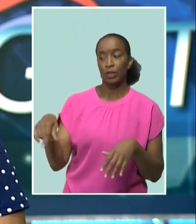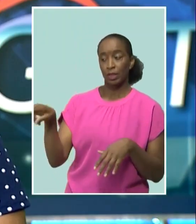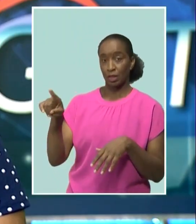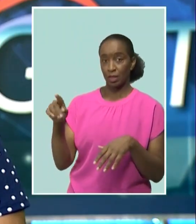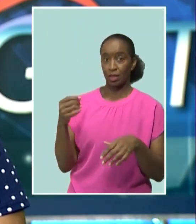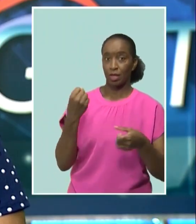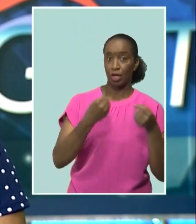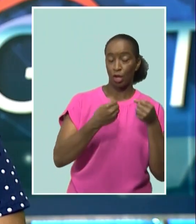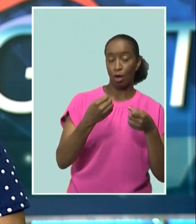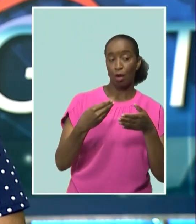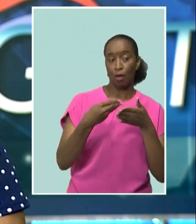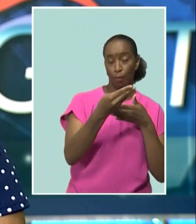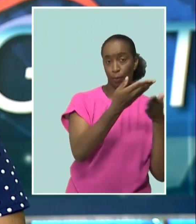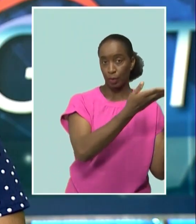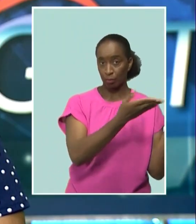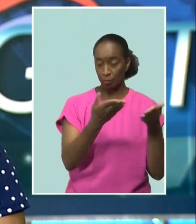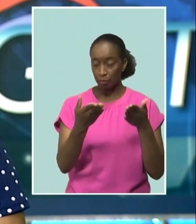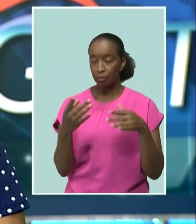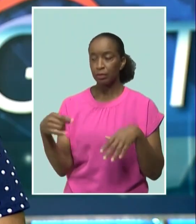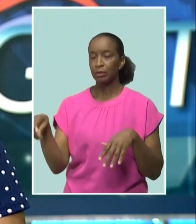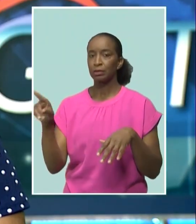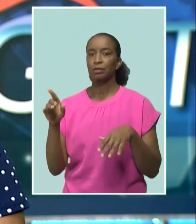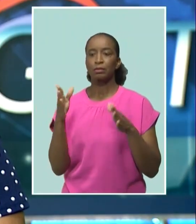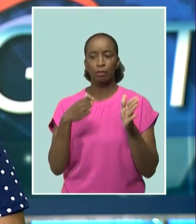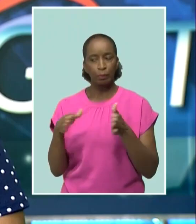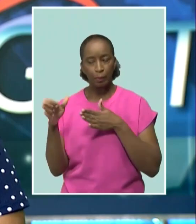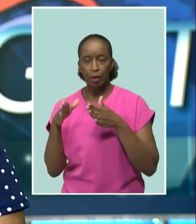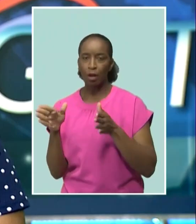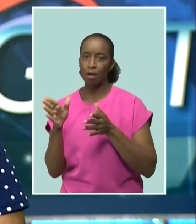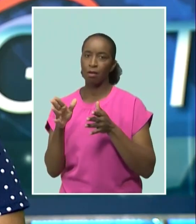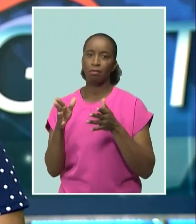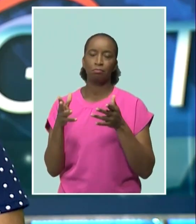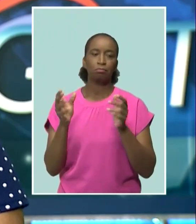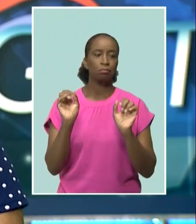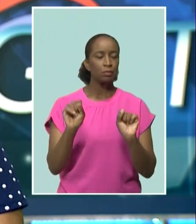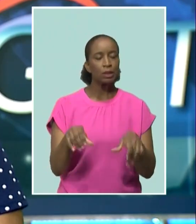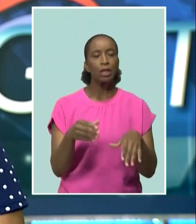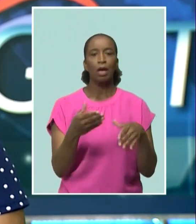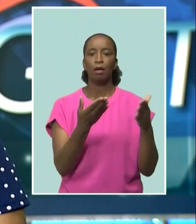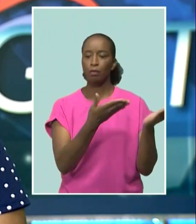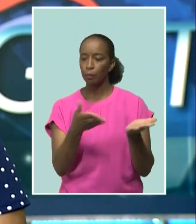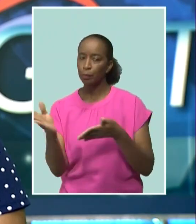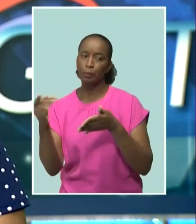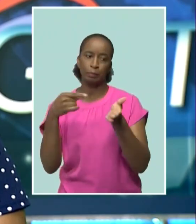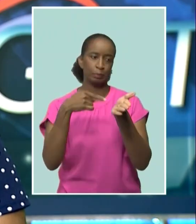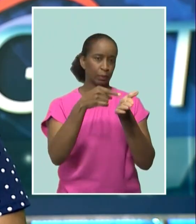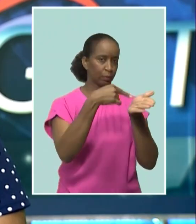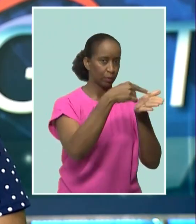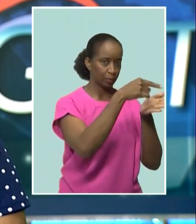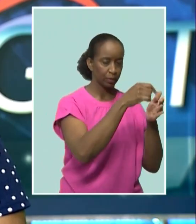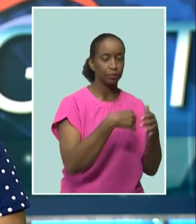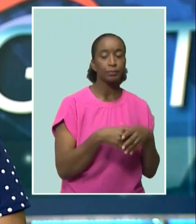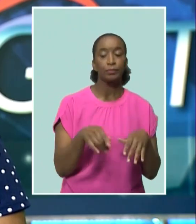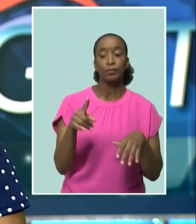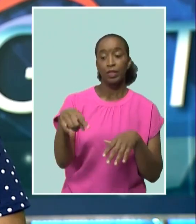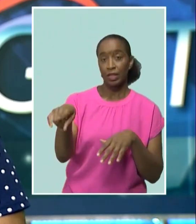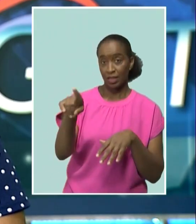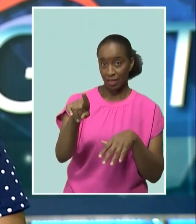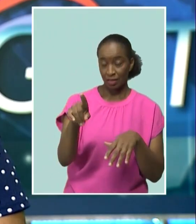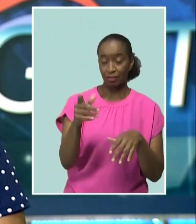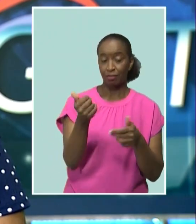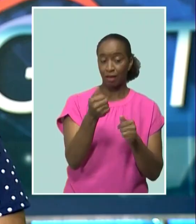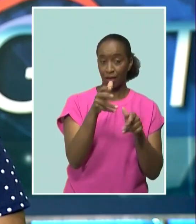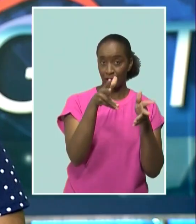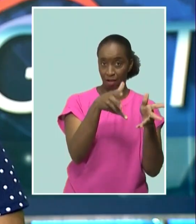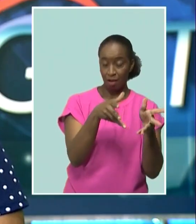appeal, moved to obtain clearance and delivery of their cargo, and to settle their obligations. Winning bidders are expected to take delivery of